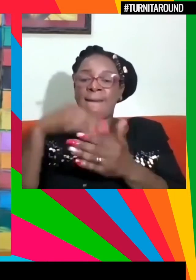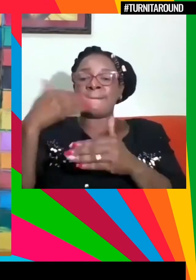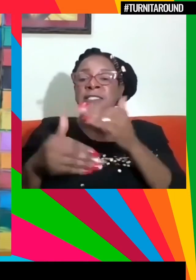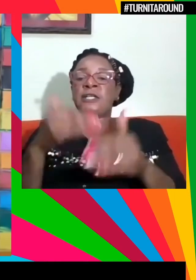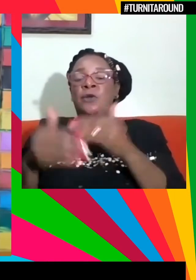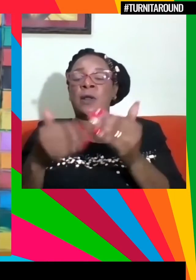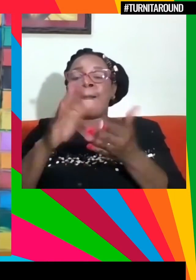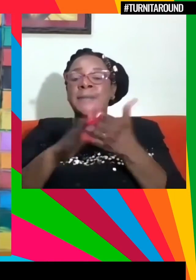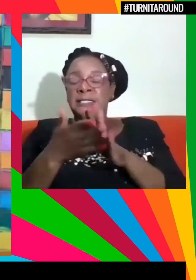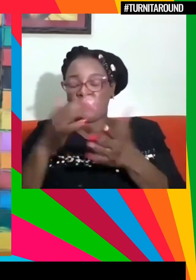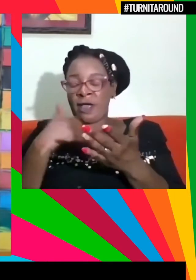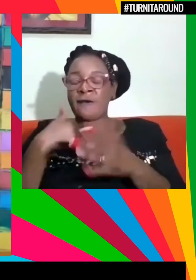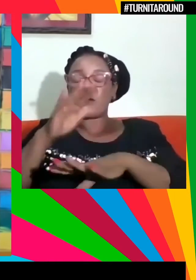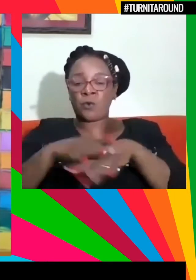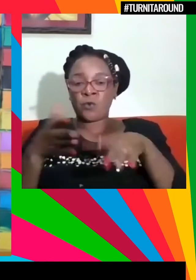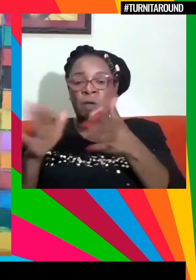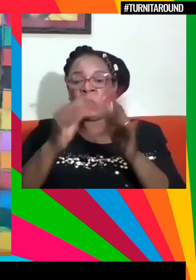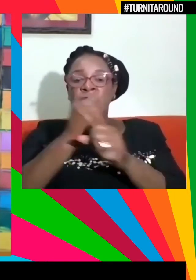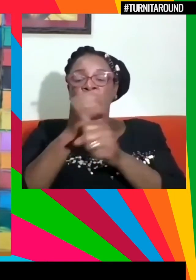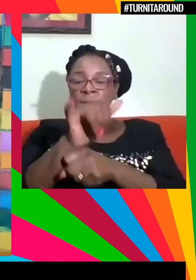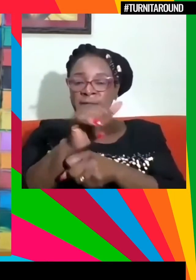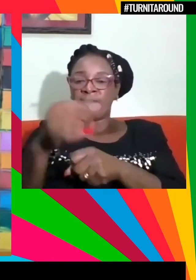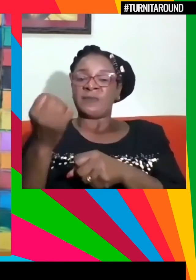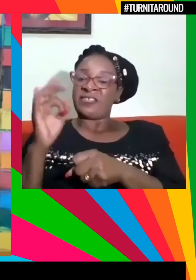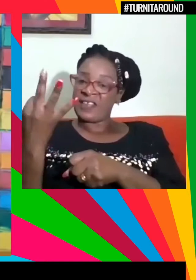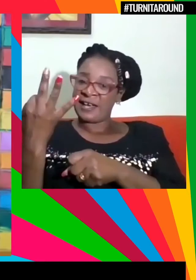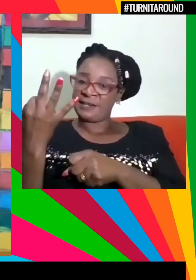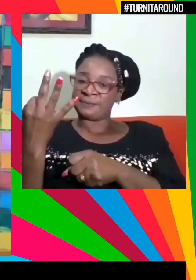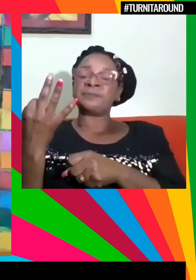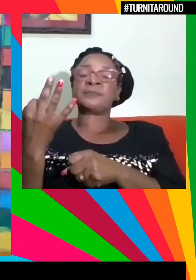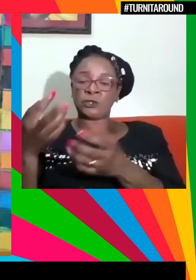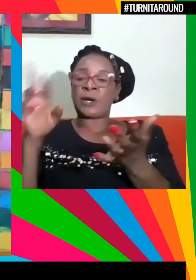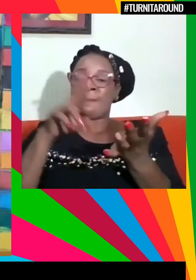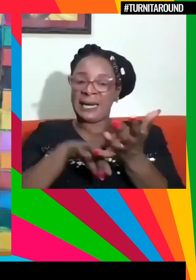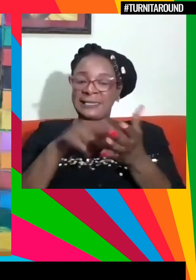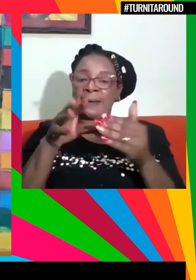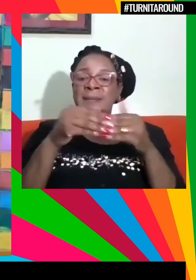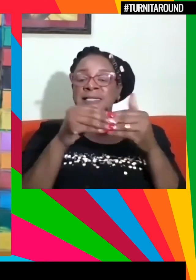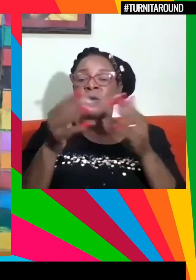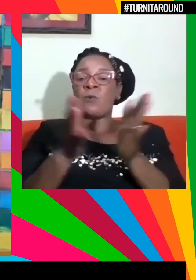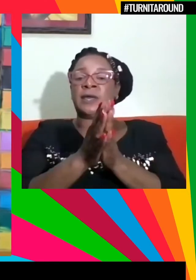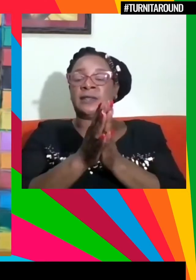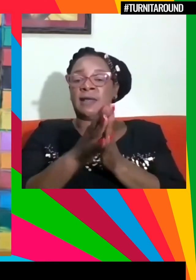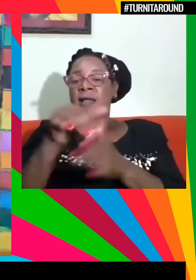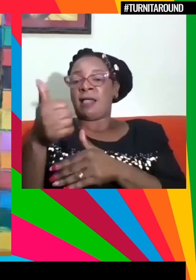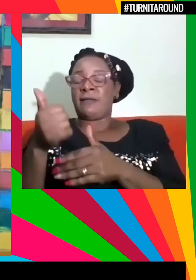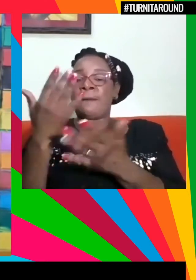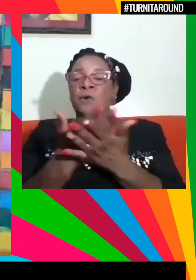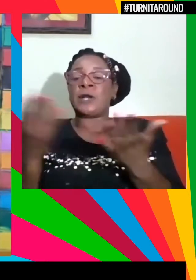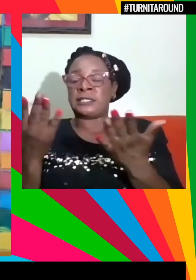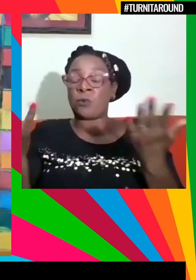great place to do that. The third step in our strategy is to replace virgin plastic with recycled content wherever